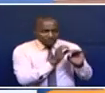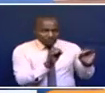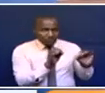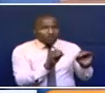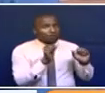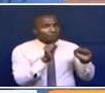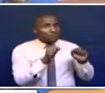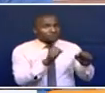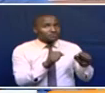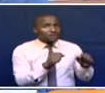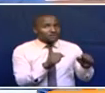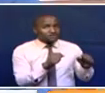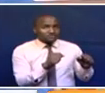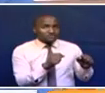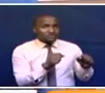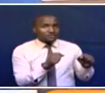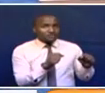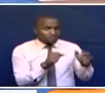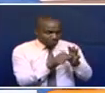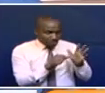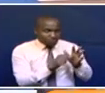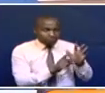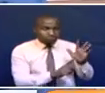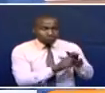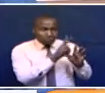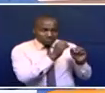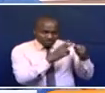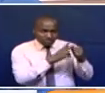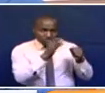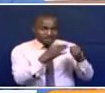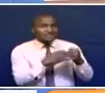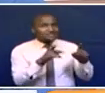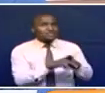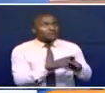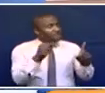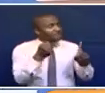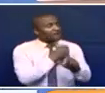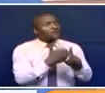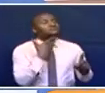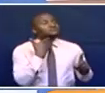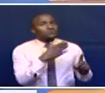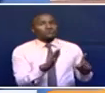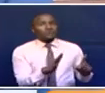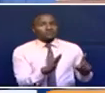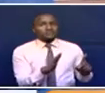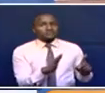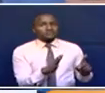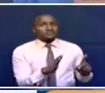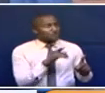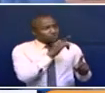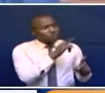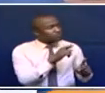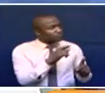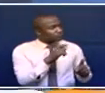heading to something akin to 07-08, and we don't want the violence. We don't want it to get to that.